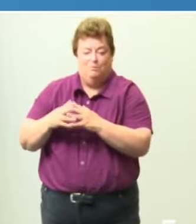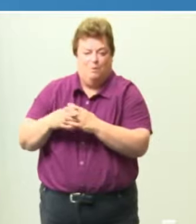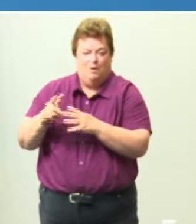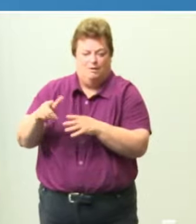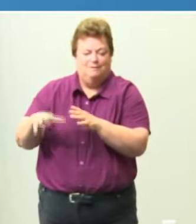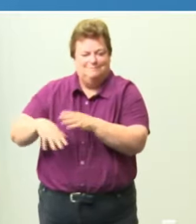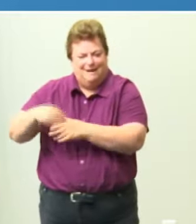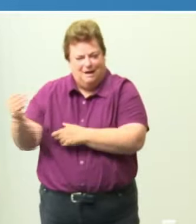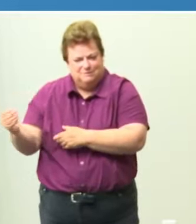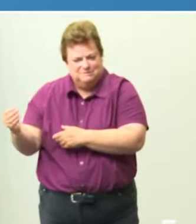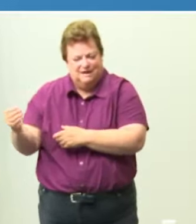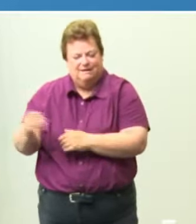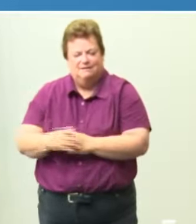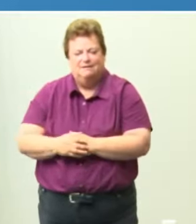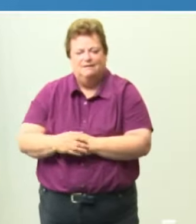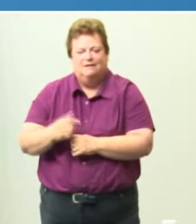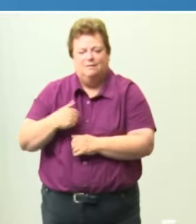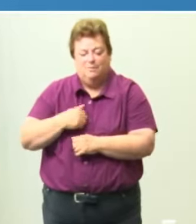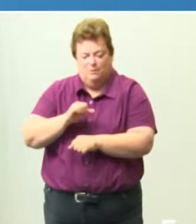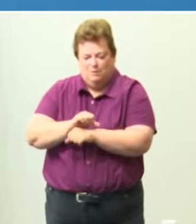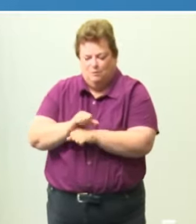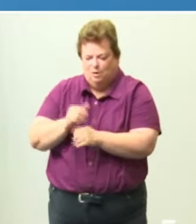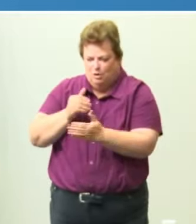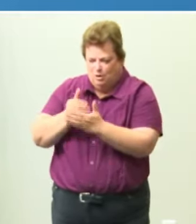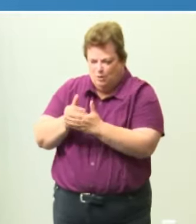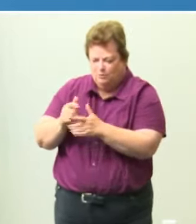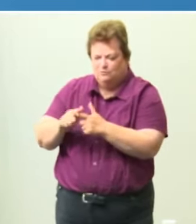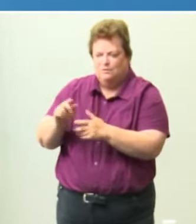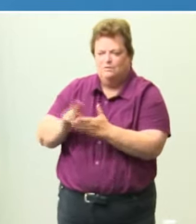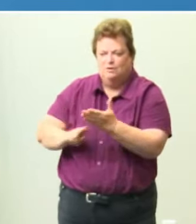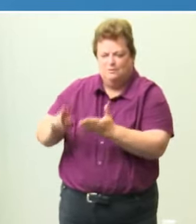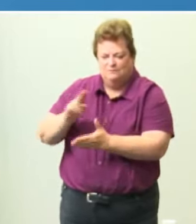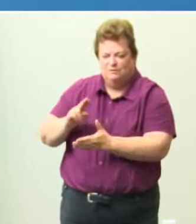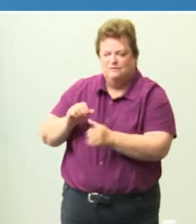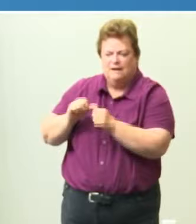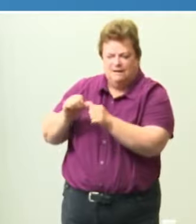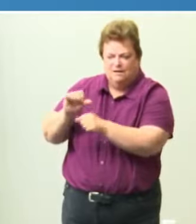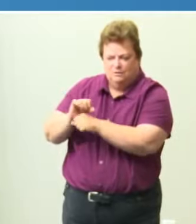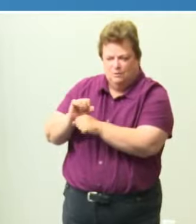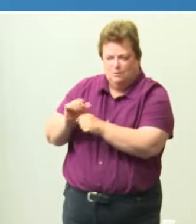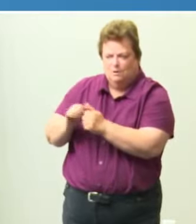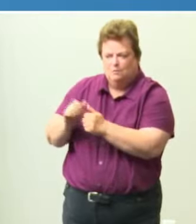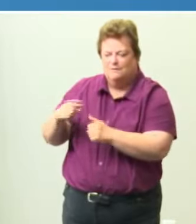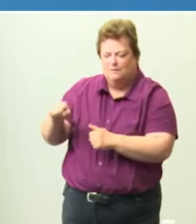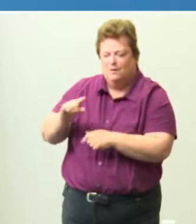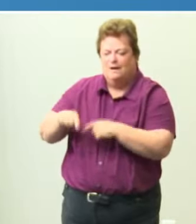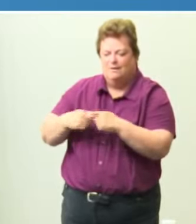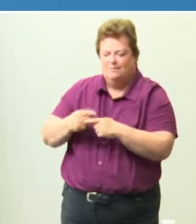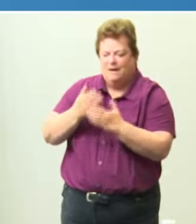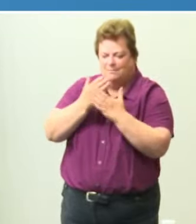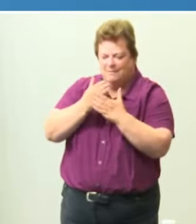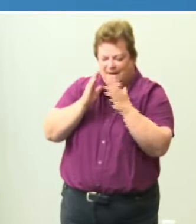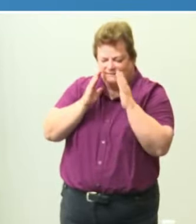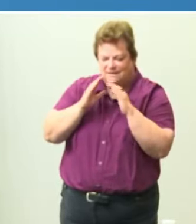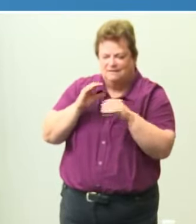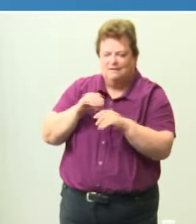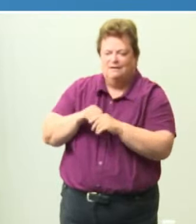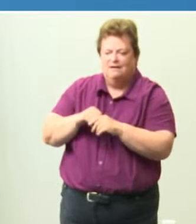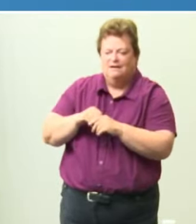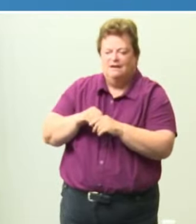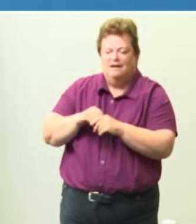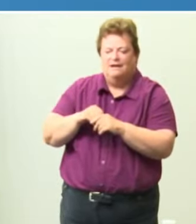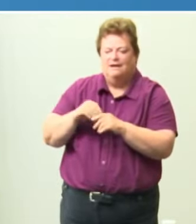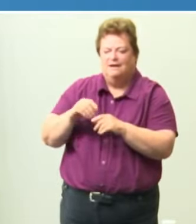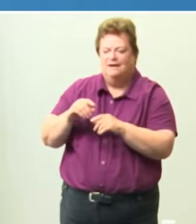outside. But we've worked closely with the university, and we continue to work with them. There is masking in the suites. There is masking